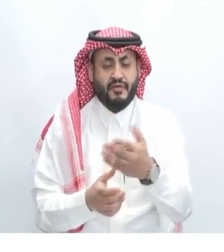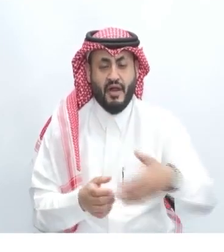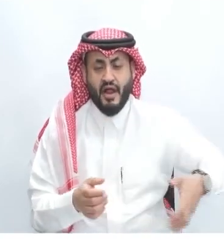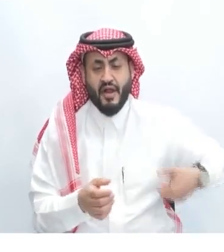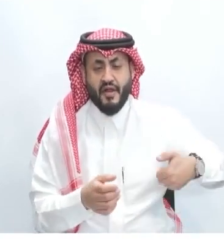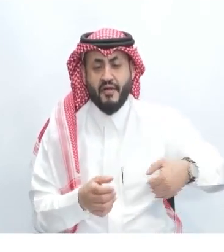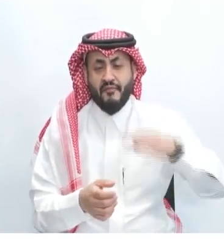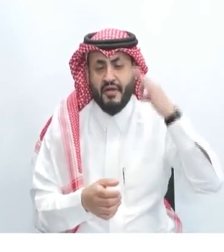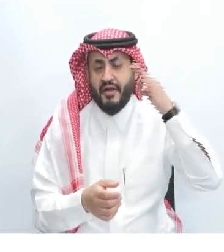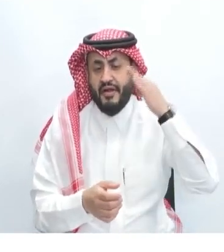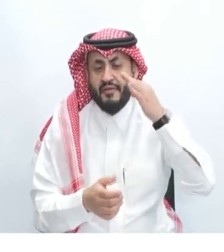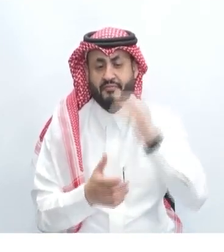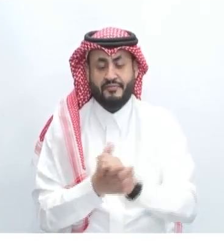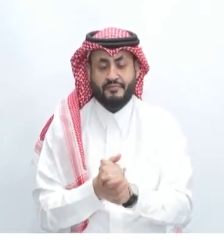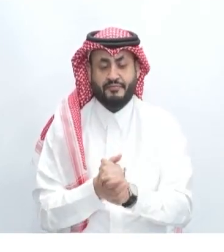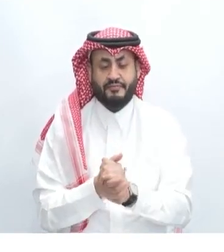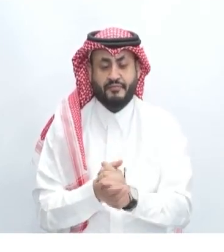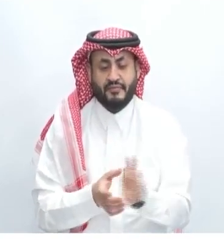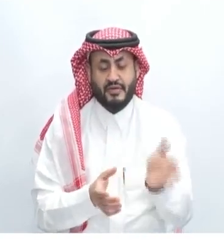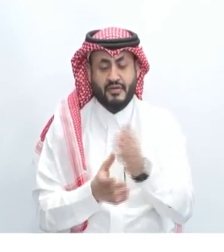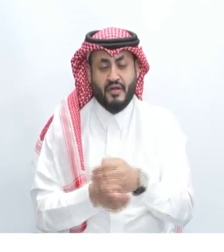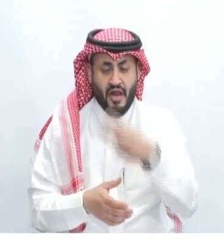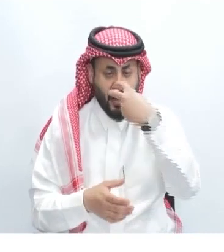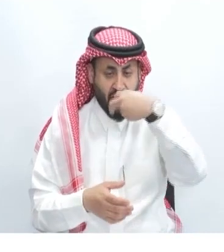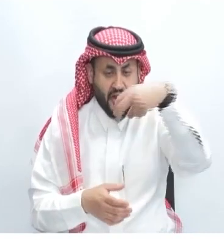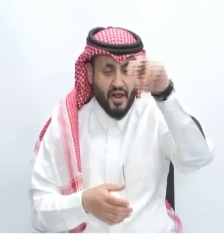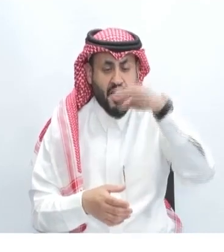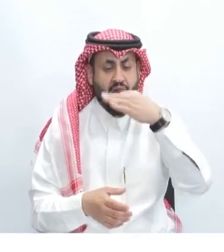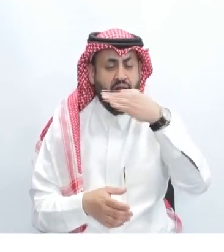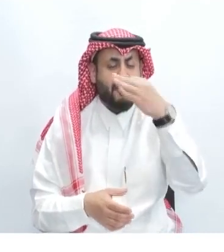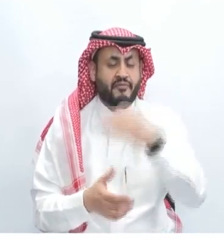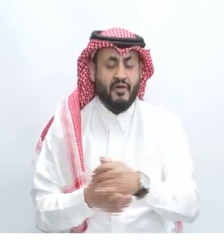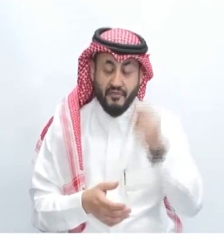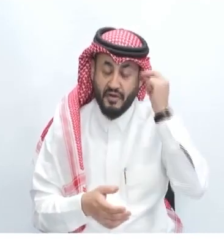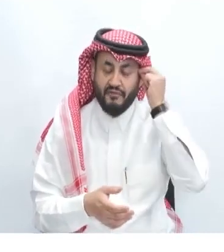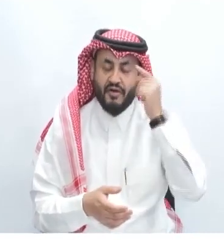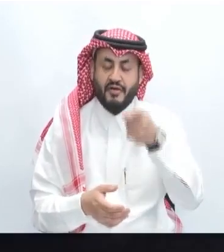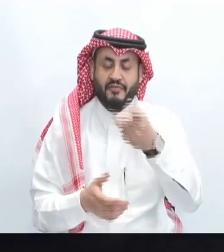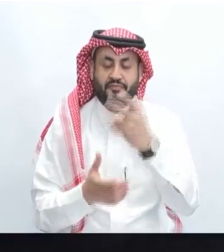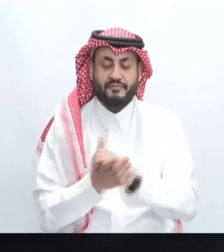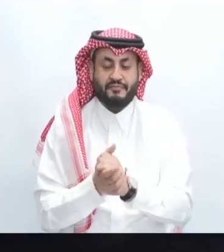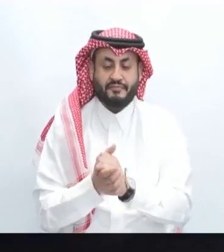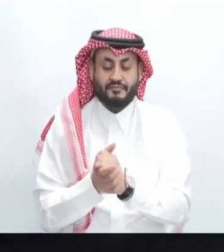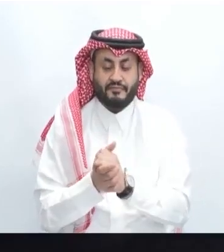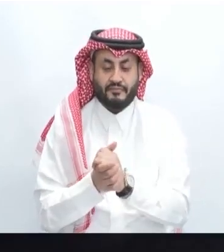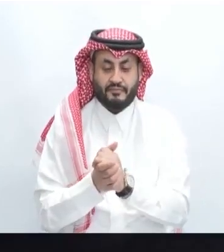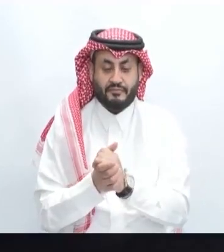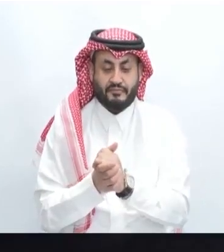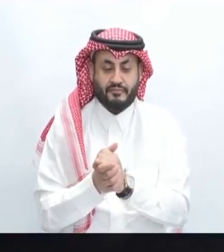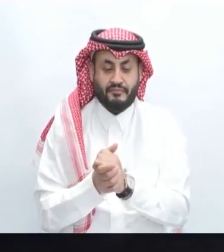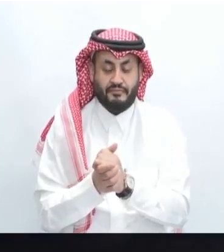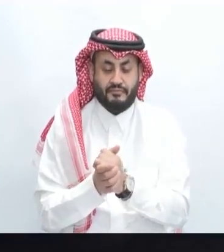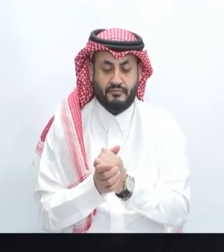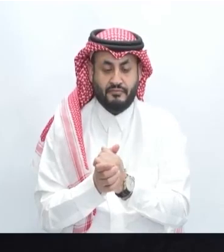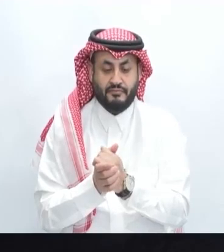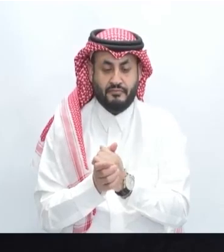also for a monkey, and also for an elephant. And I ask you to just try to play this